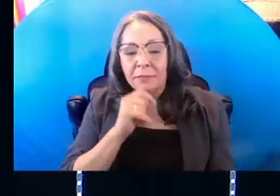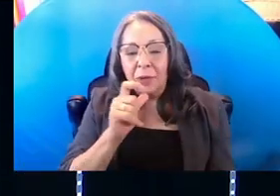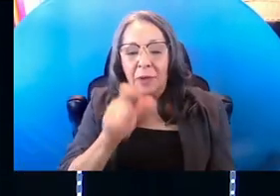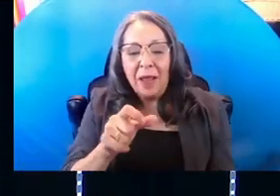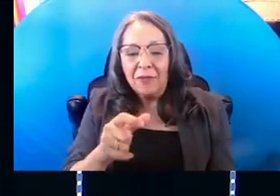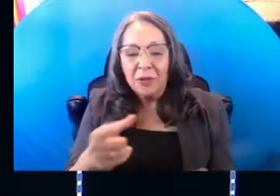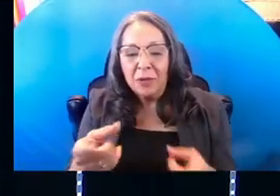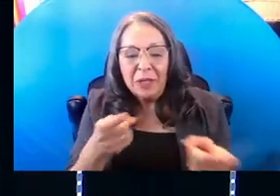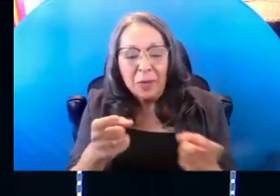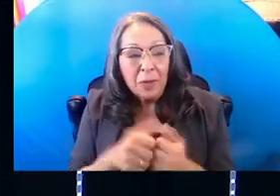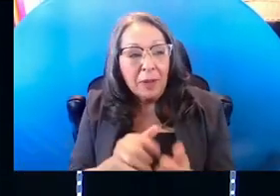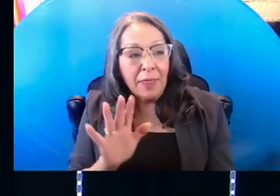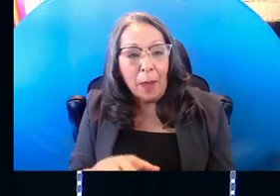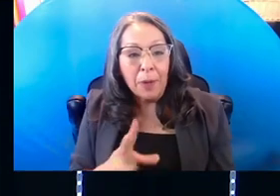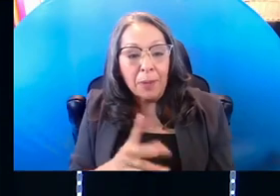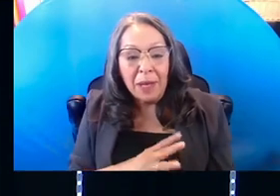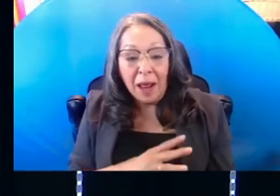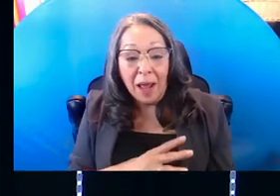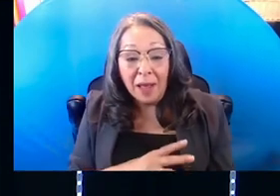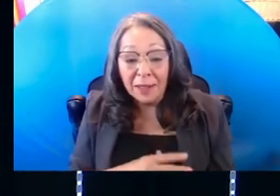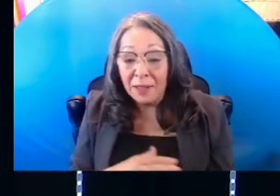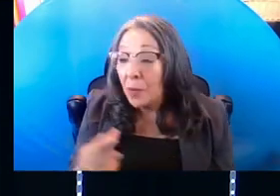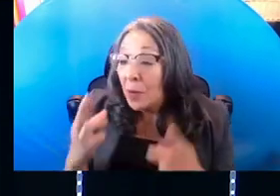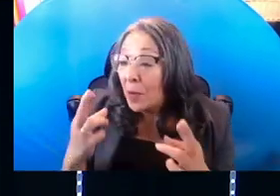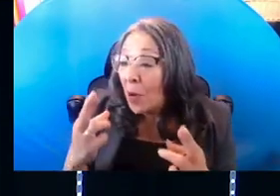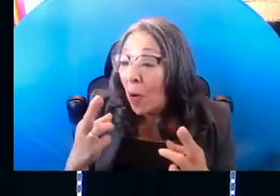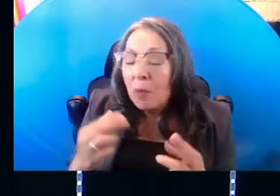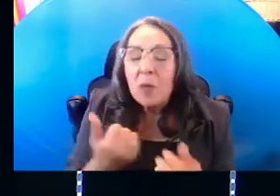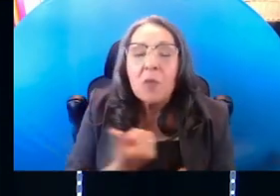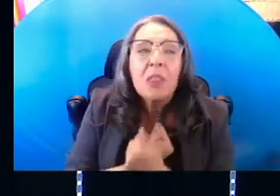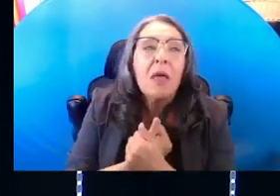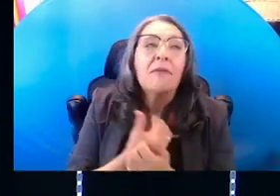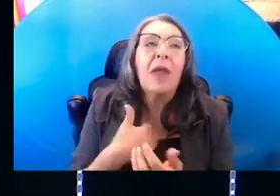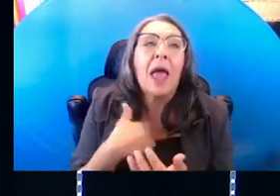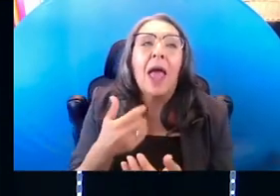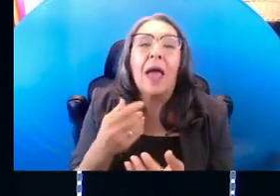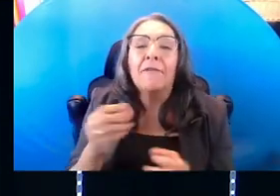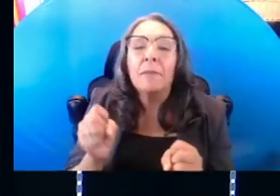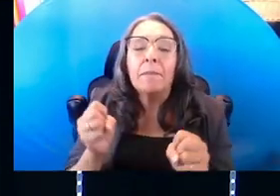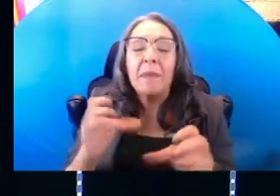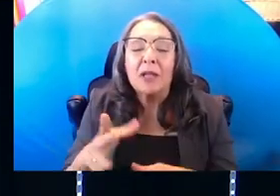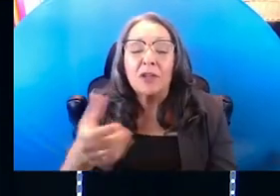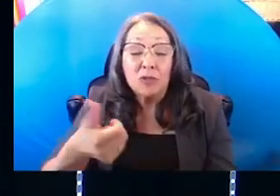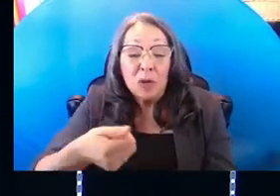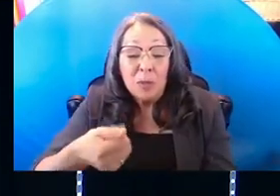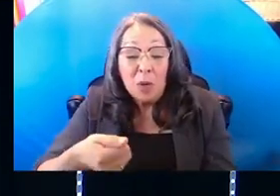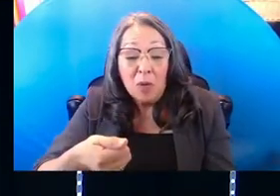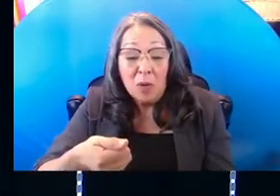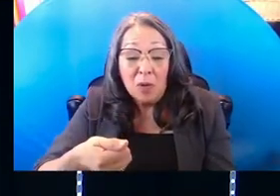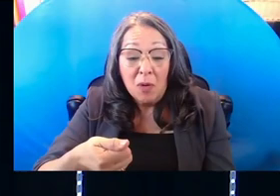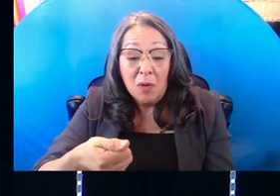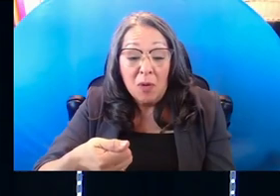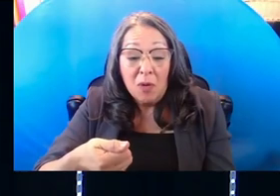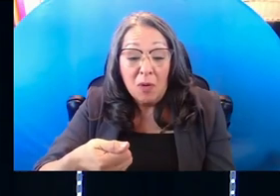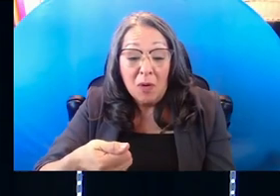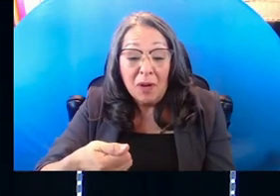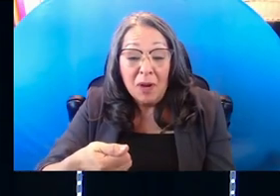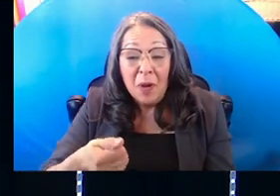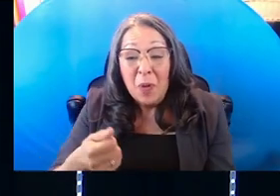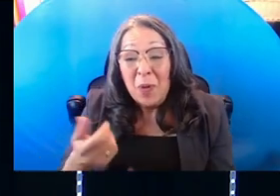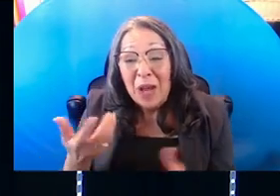be nice? We hope for that, though. We would love for that to happen. Can we be even more real? We kind of already do